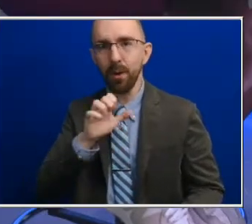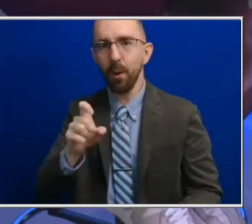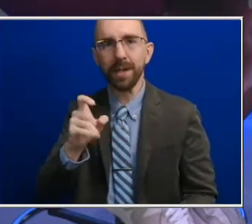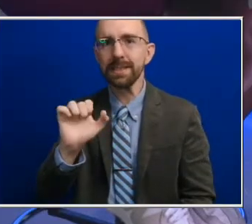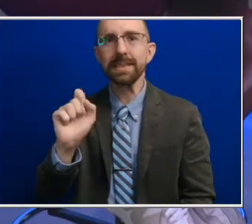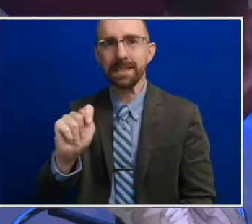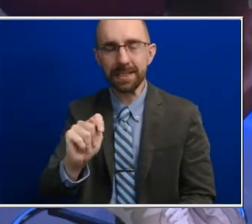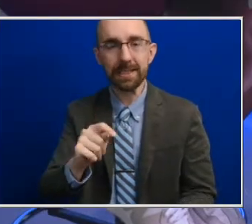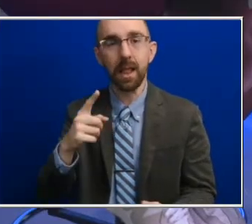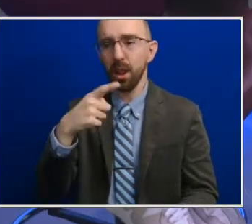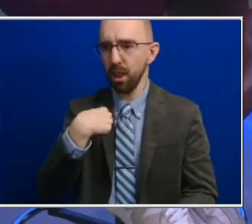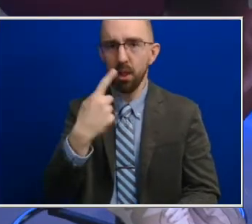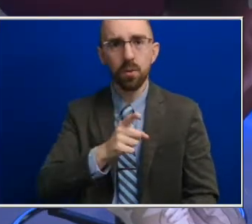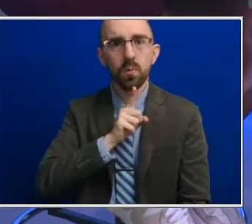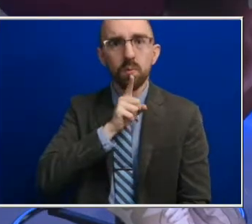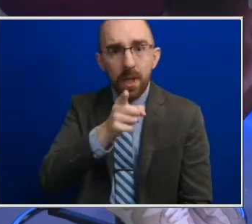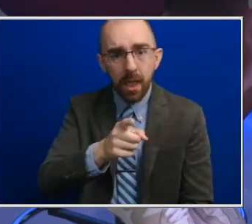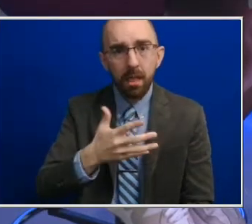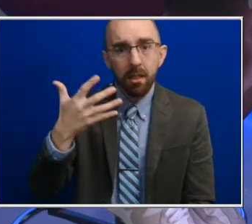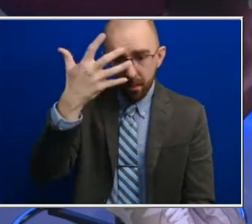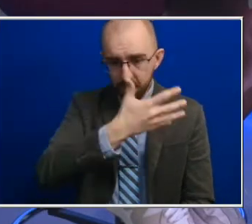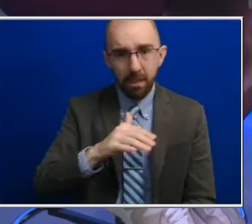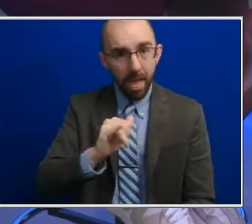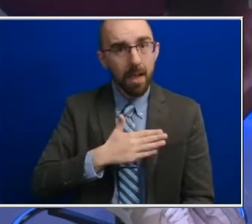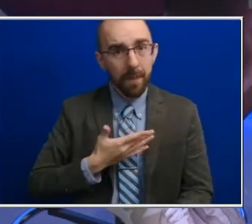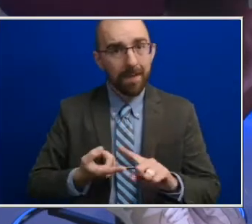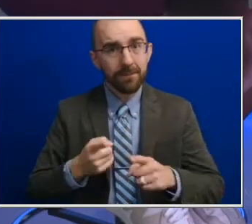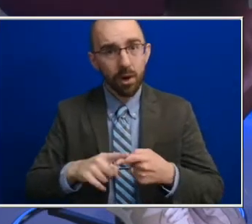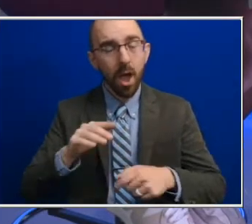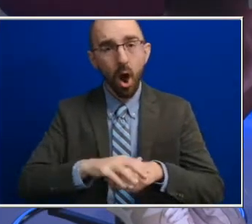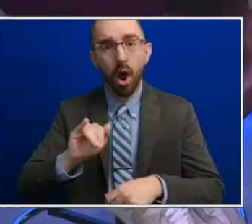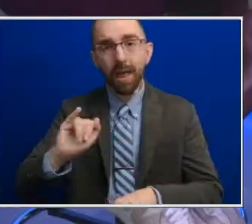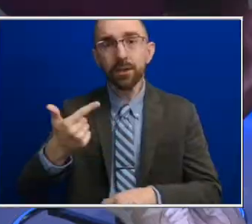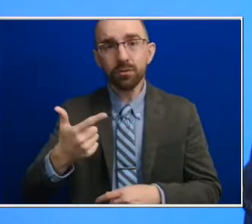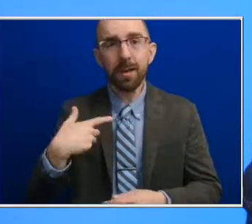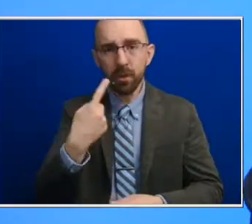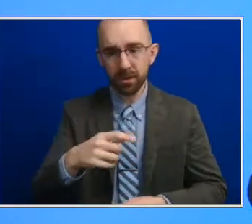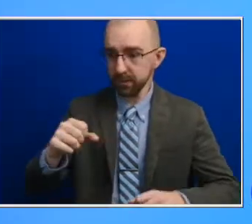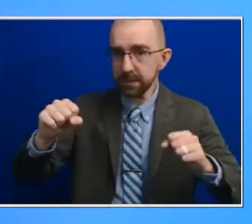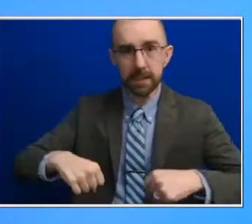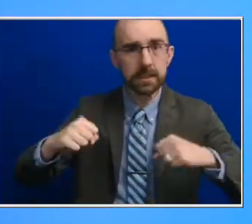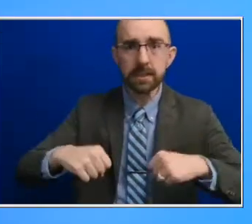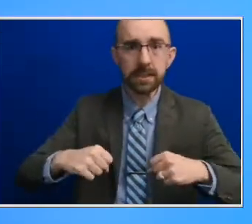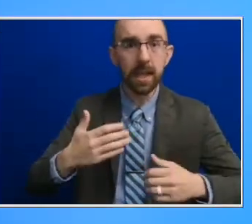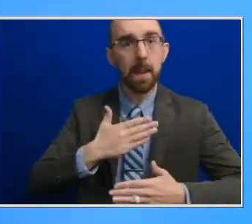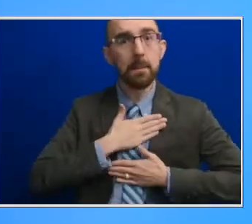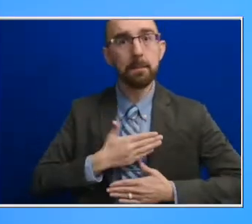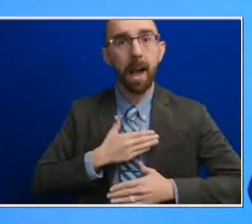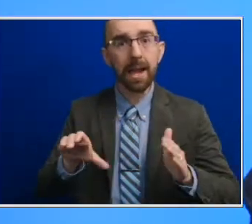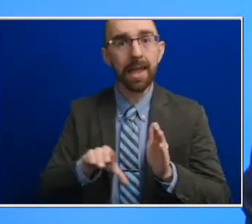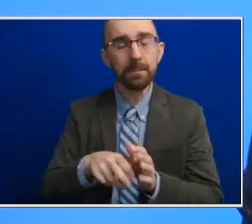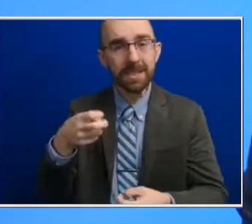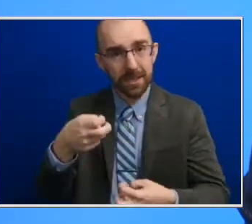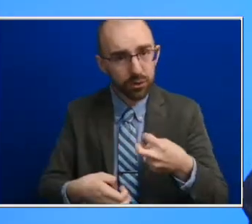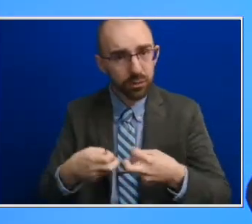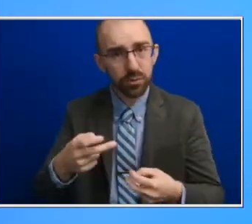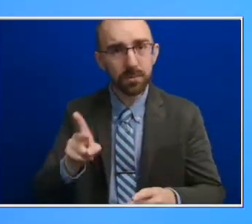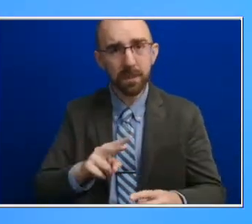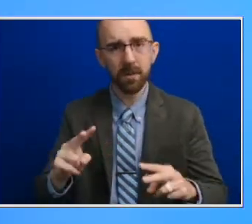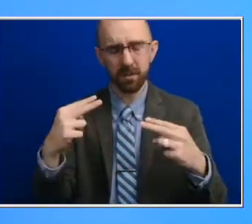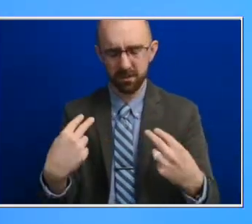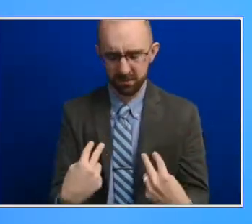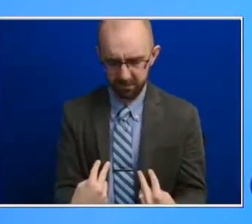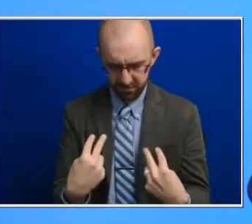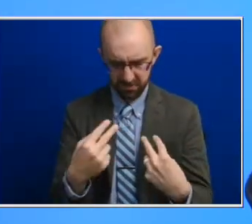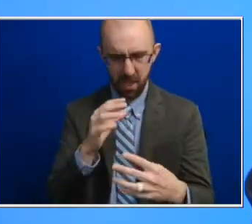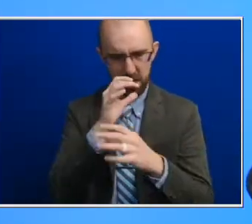as real as any of my friends on Instagram look. Yes, and so when we're talking about body image issues or people's perception of what attractive should or shouldn't